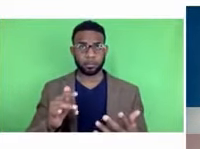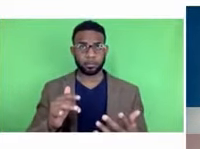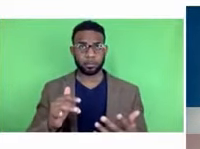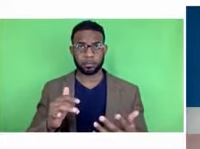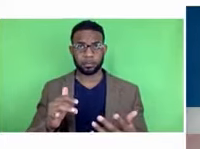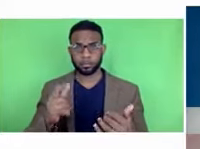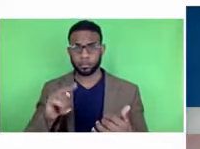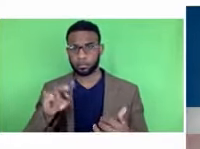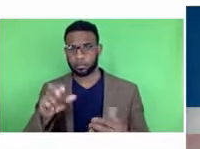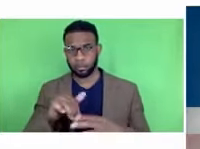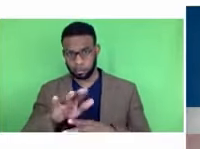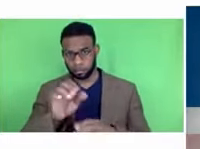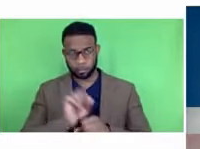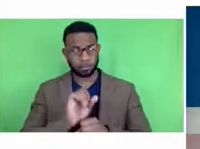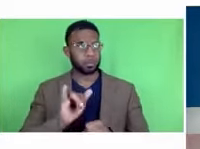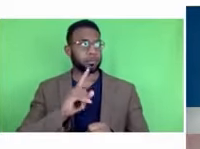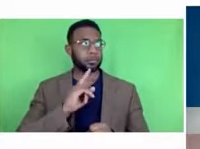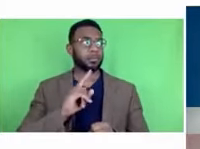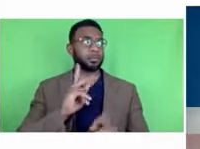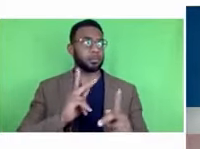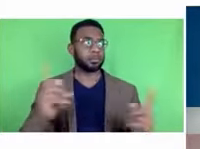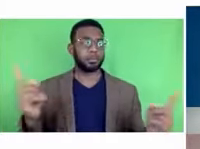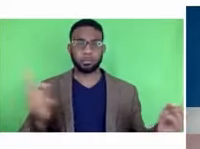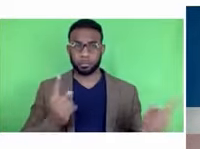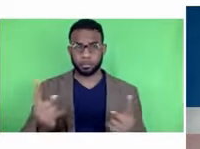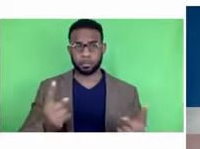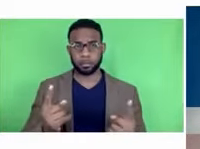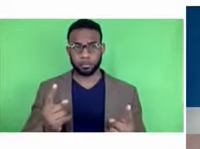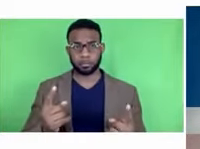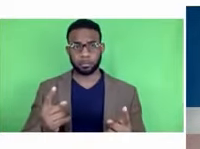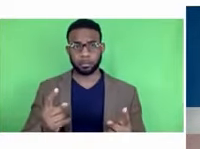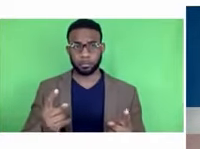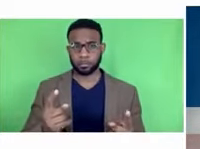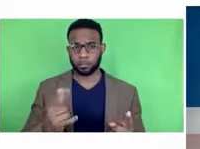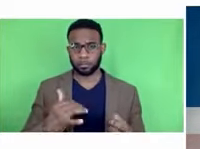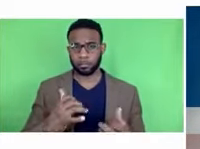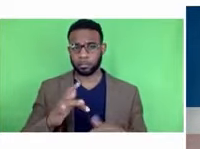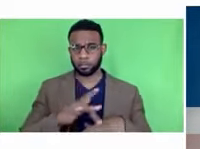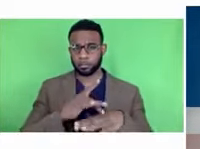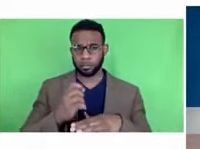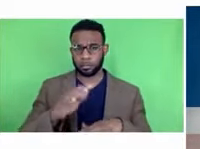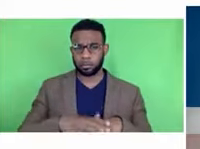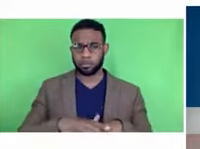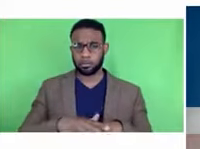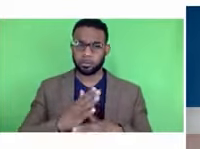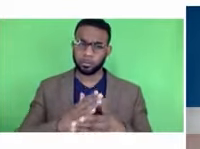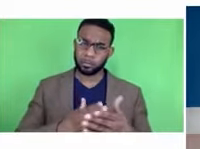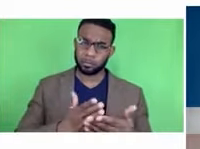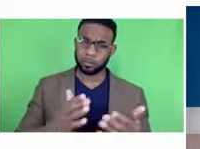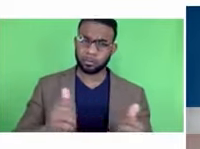Travis, in your work, like there's people coming in, you know, we kind of touched a little bit on some things